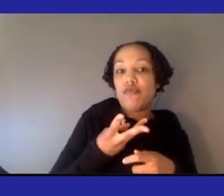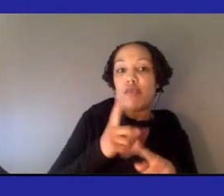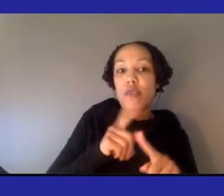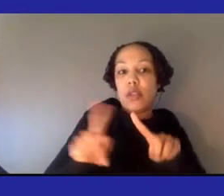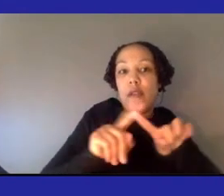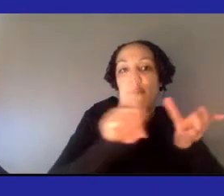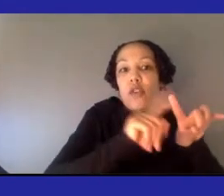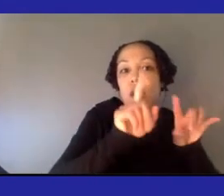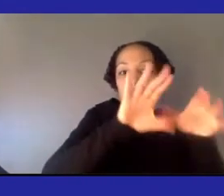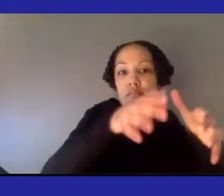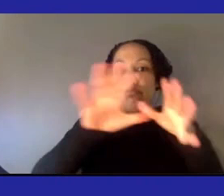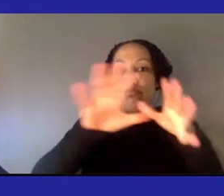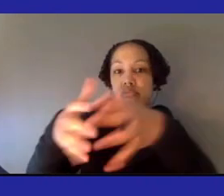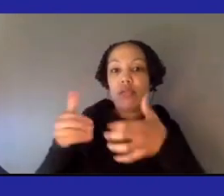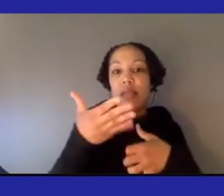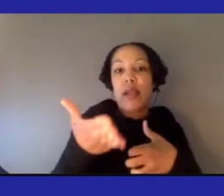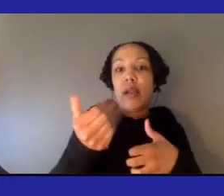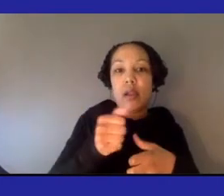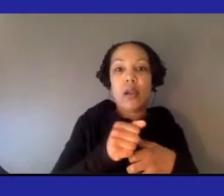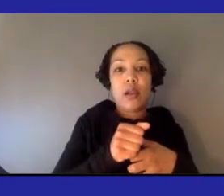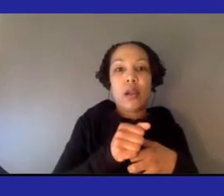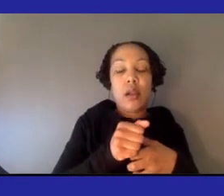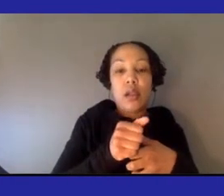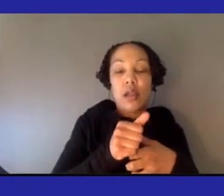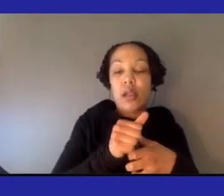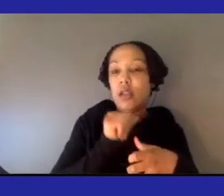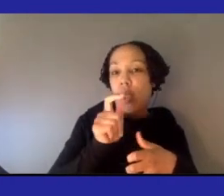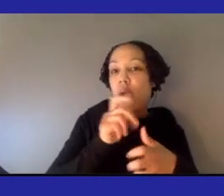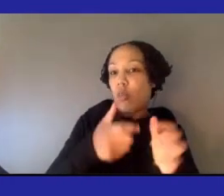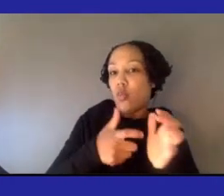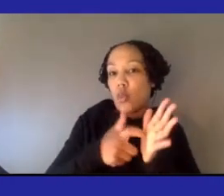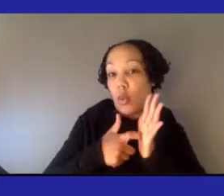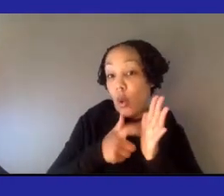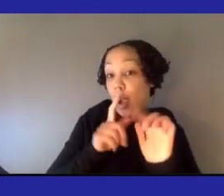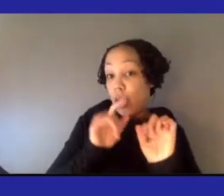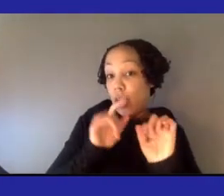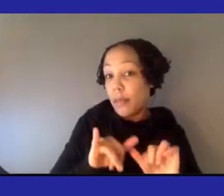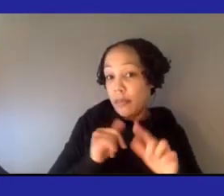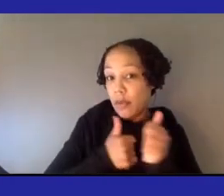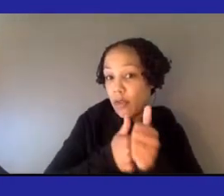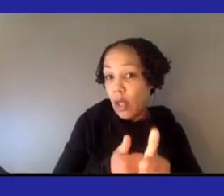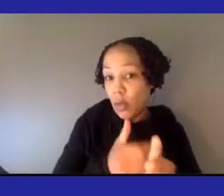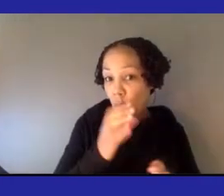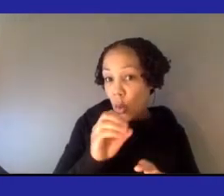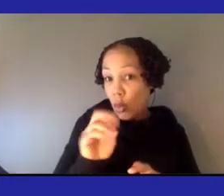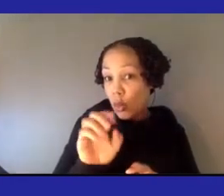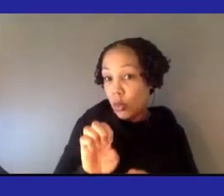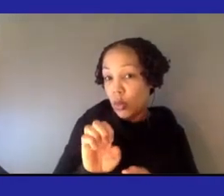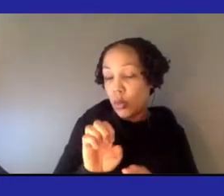facilities. This is not required by code. Okay, got it. For Katz?